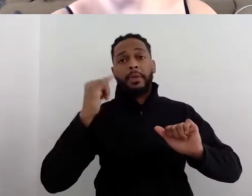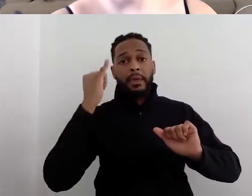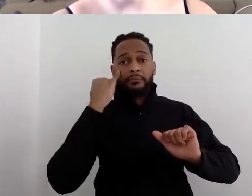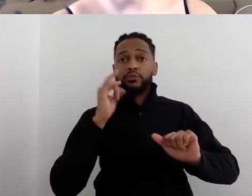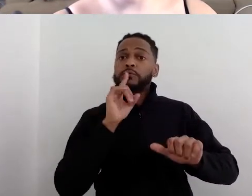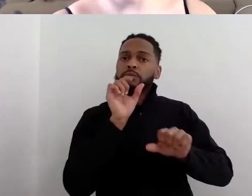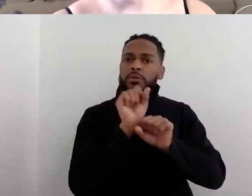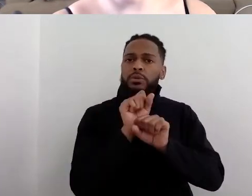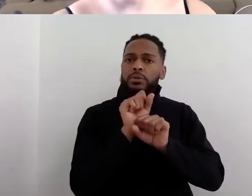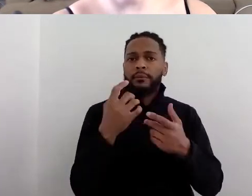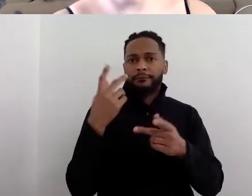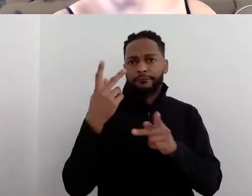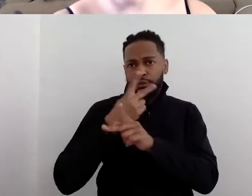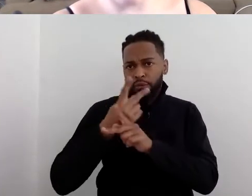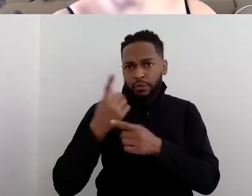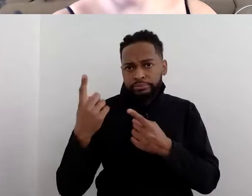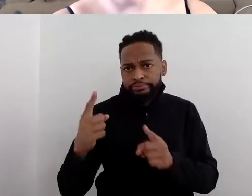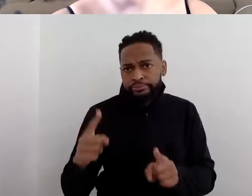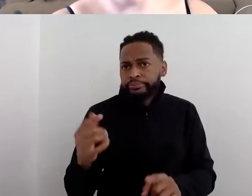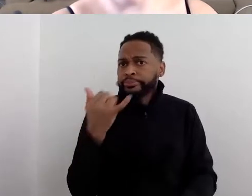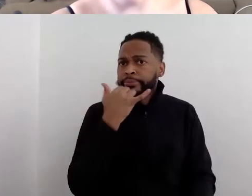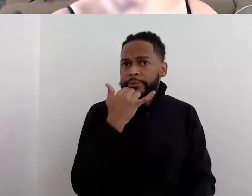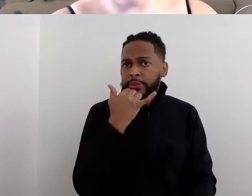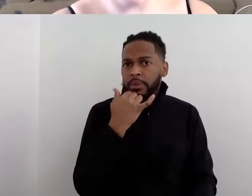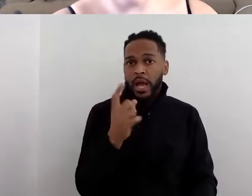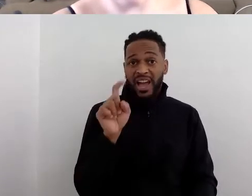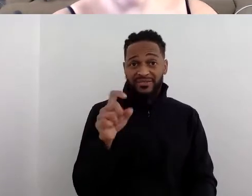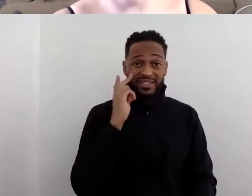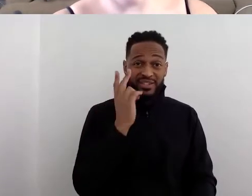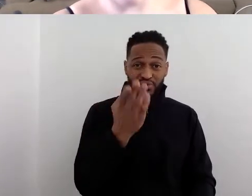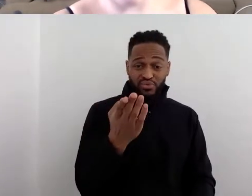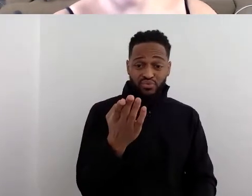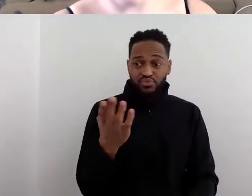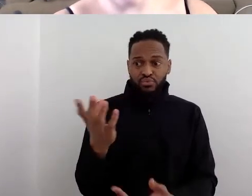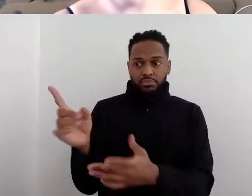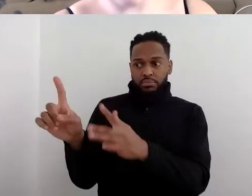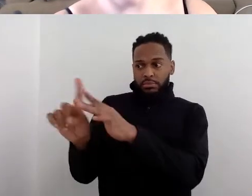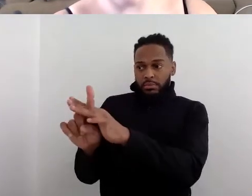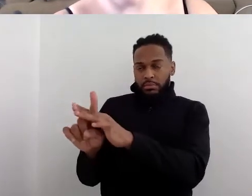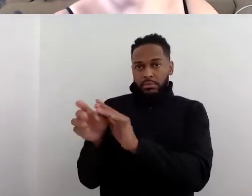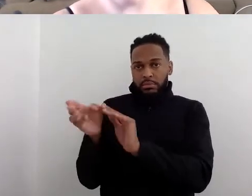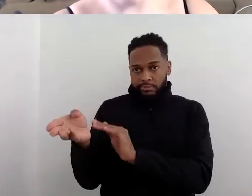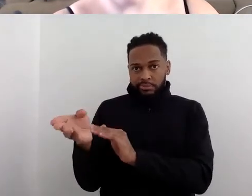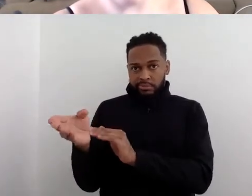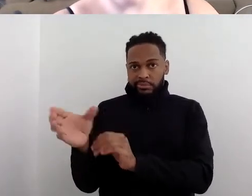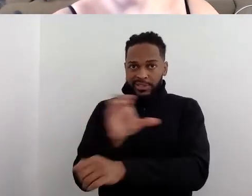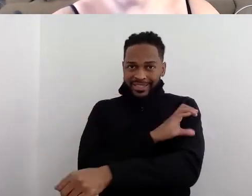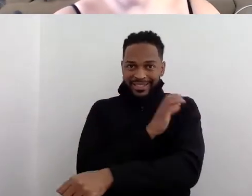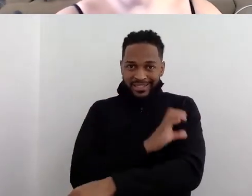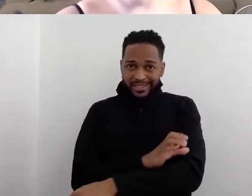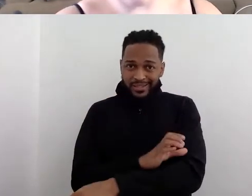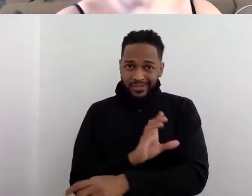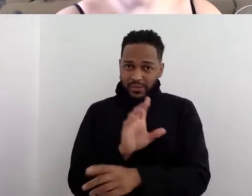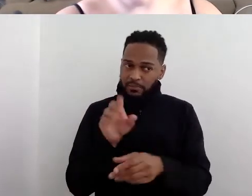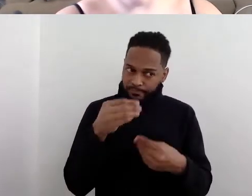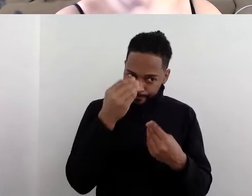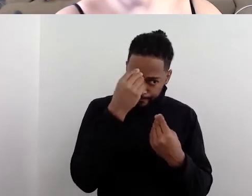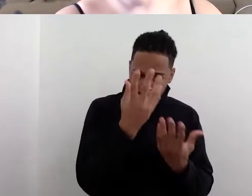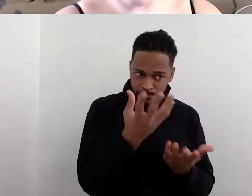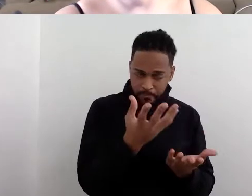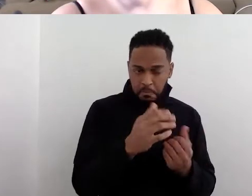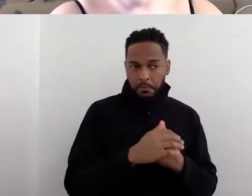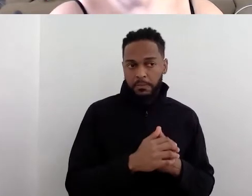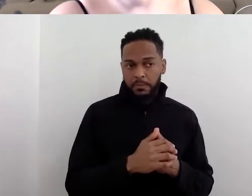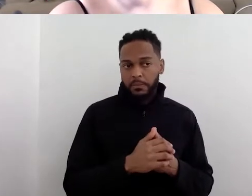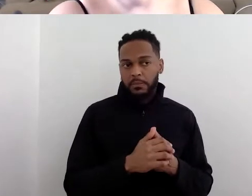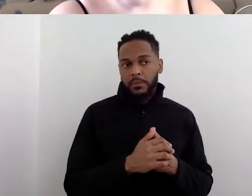out what's going on with you and help you, I have to see you in person. And so I pose it that way. I never I don't I kind of